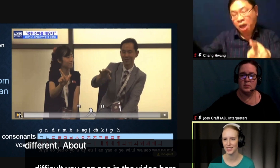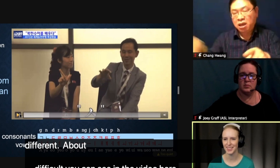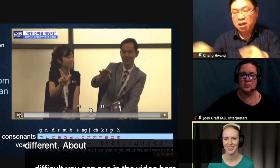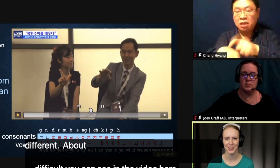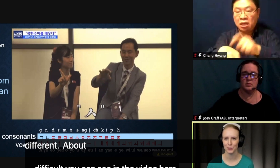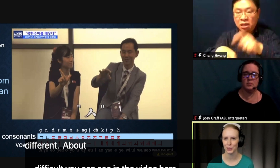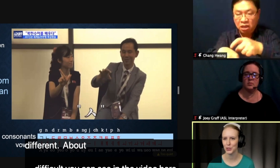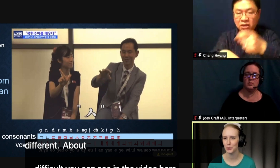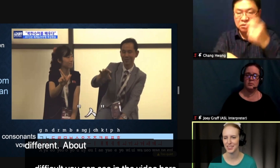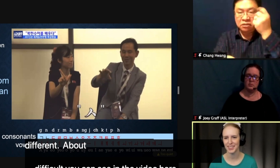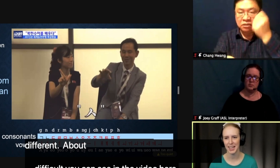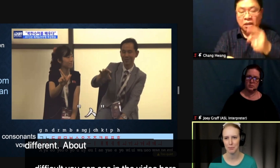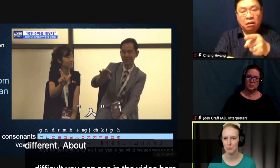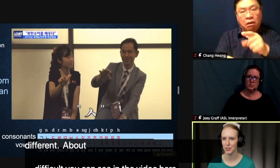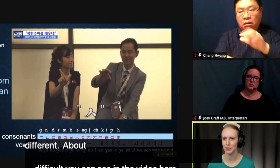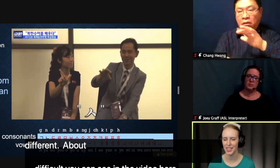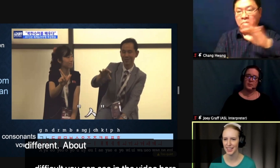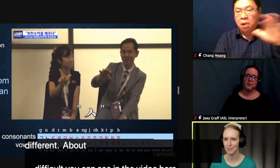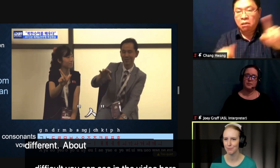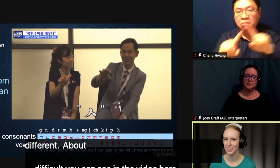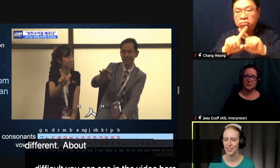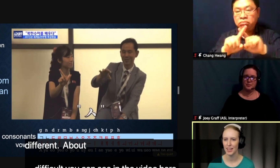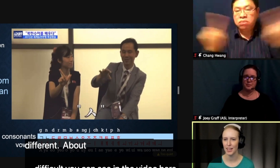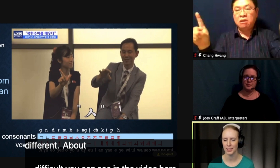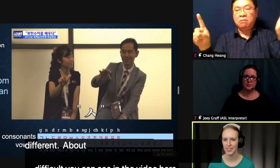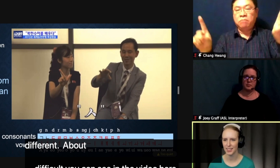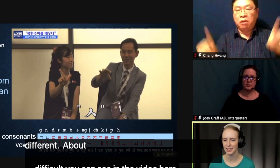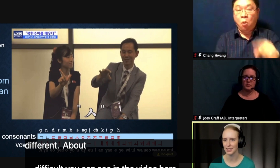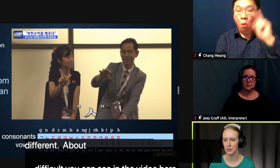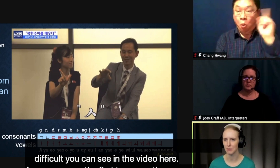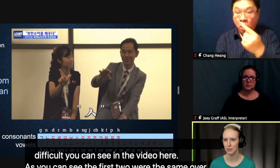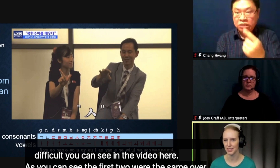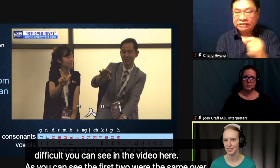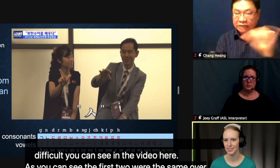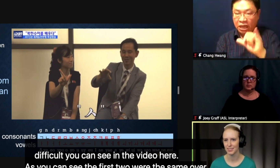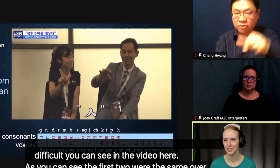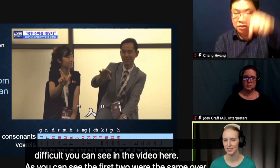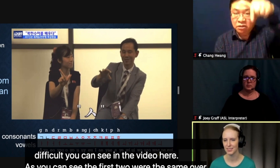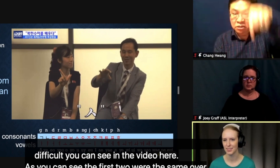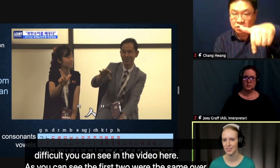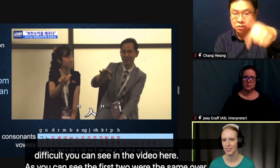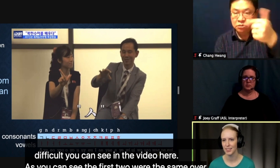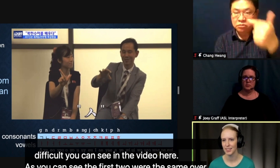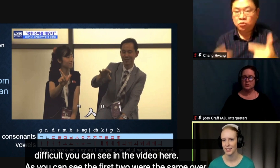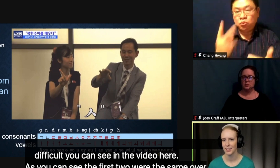So as you can see, the first two were the same, but over time, everything else has become different.